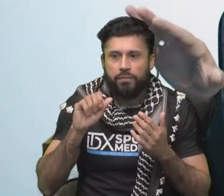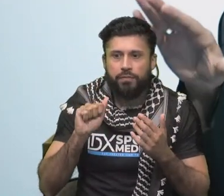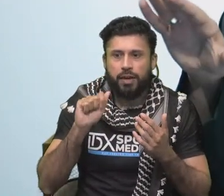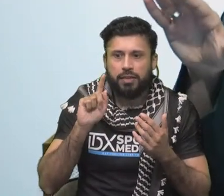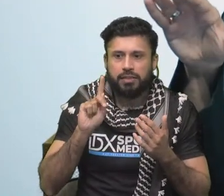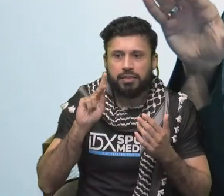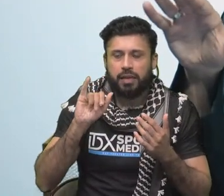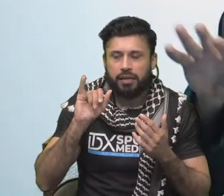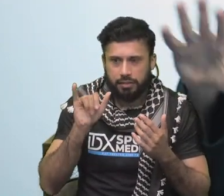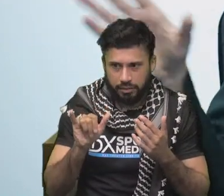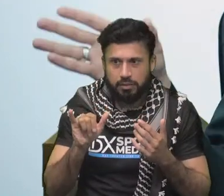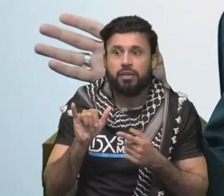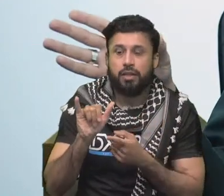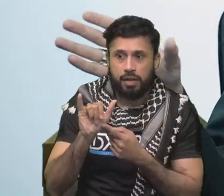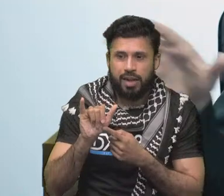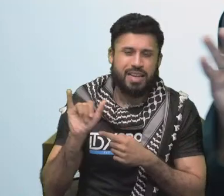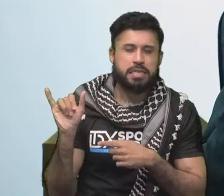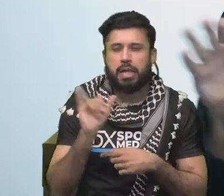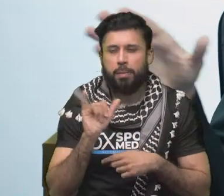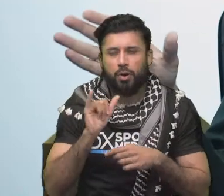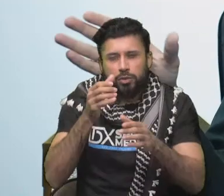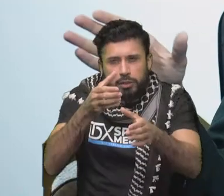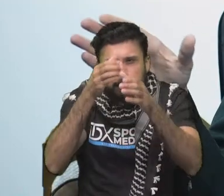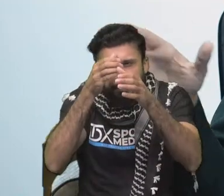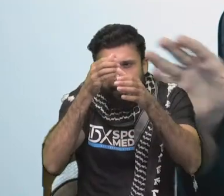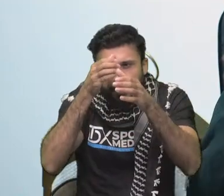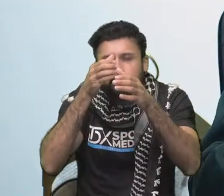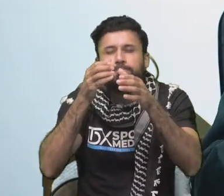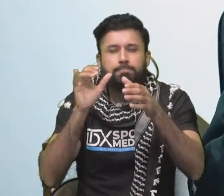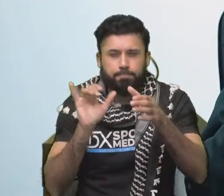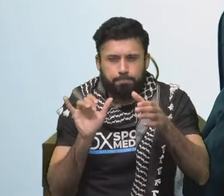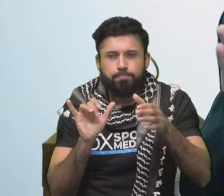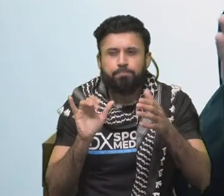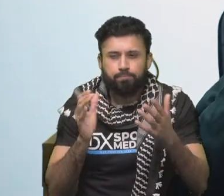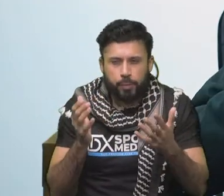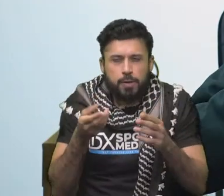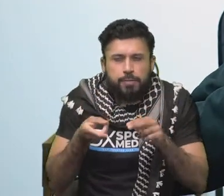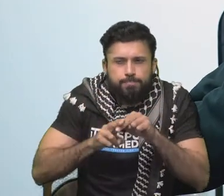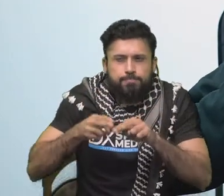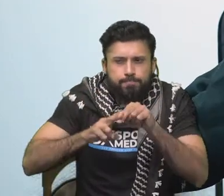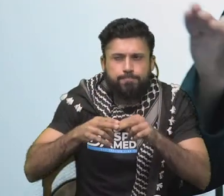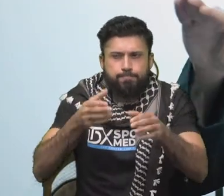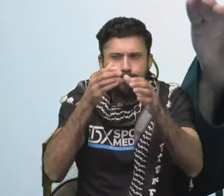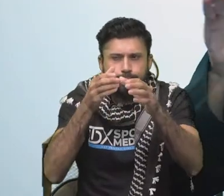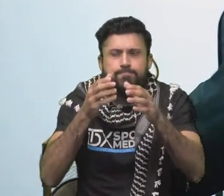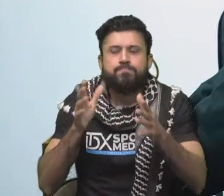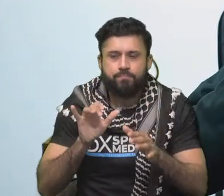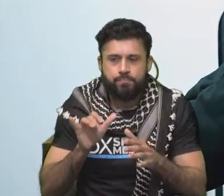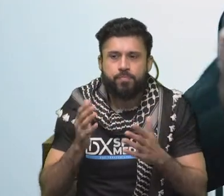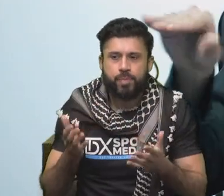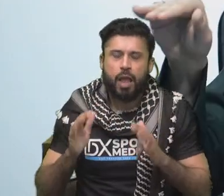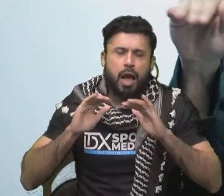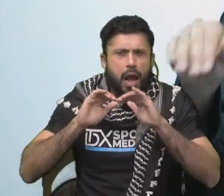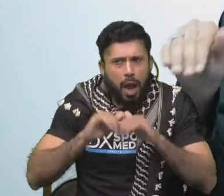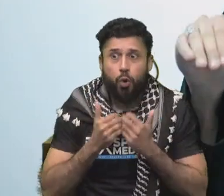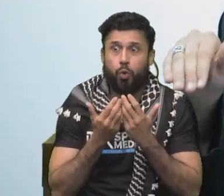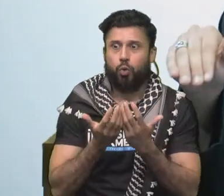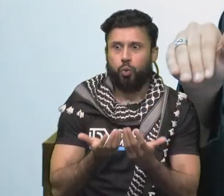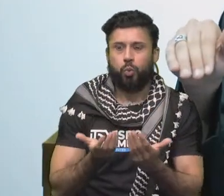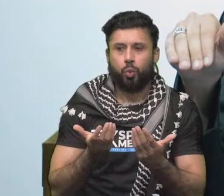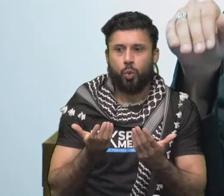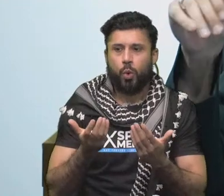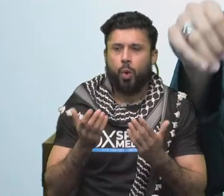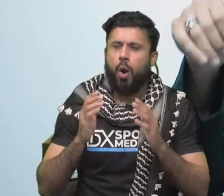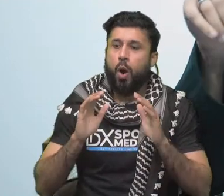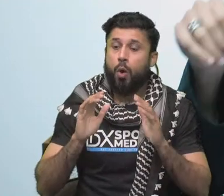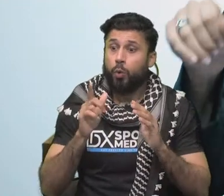themselves. So personality cults, right? So someone, you know, how do you kind of detect, like someone who's going to take you down a path of